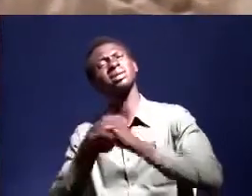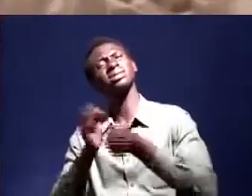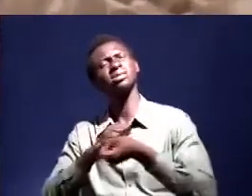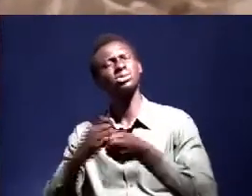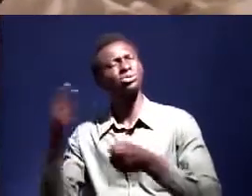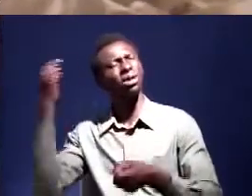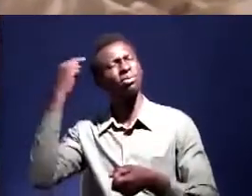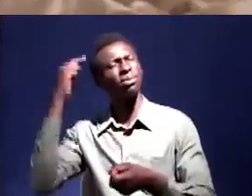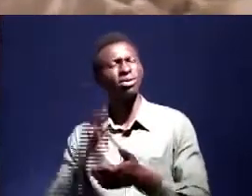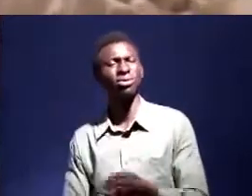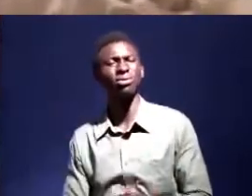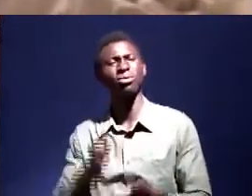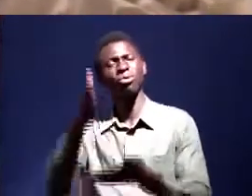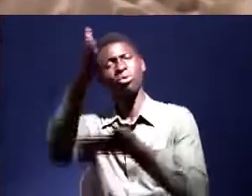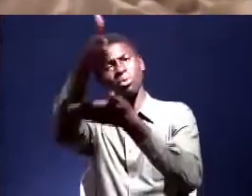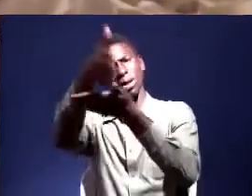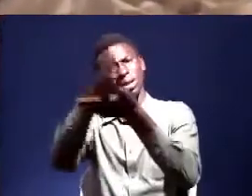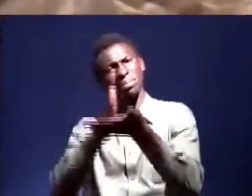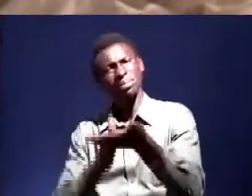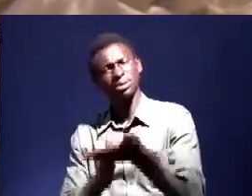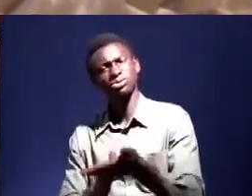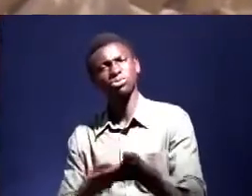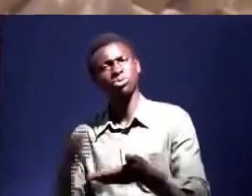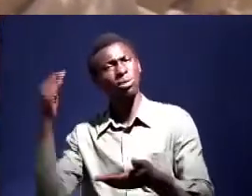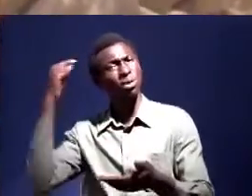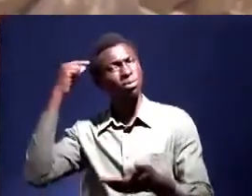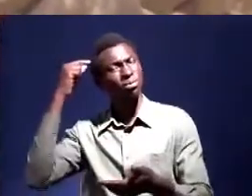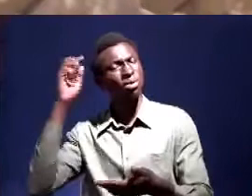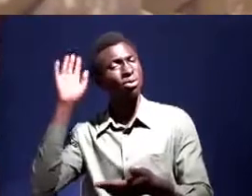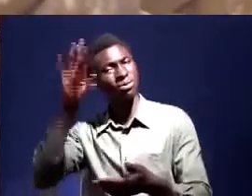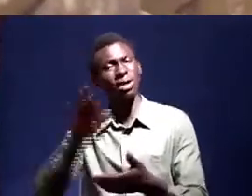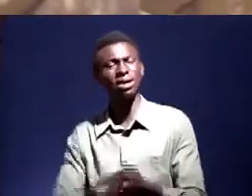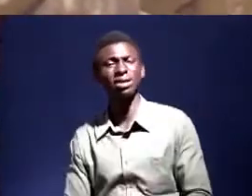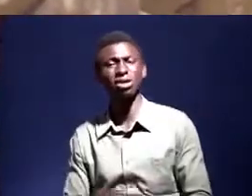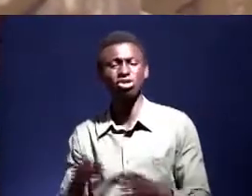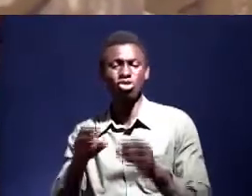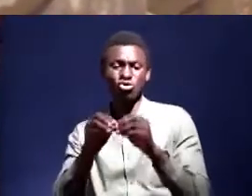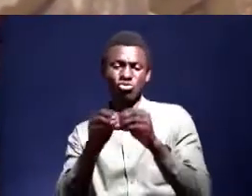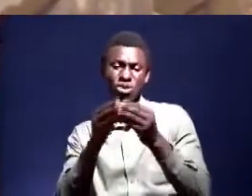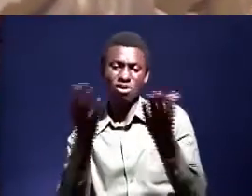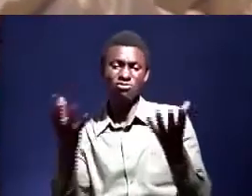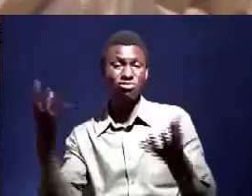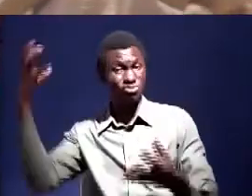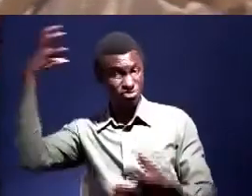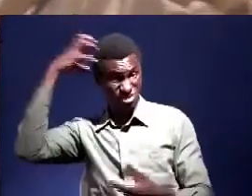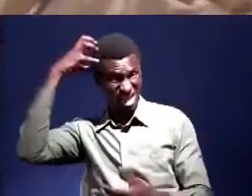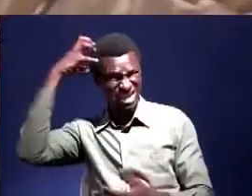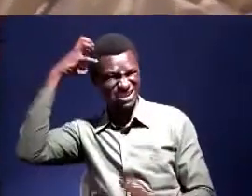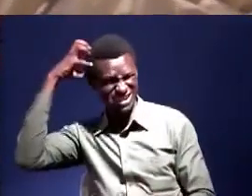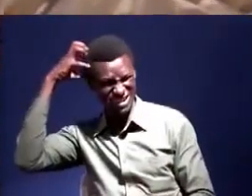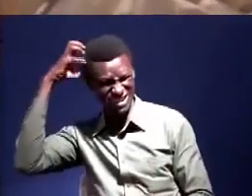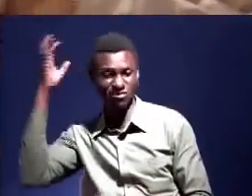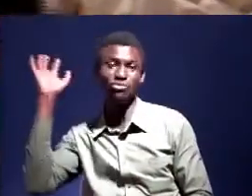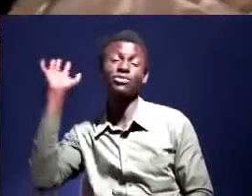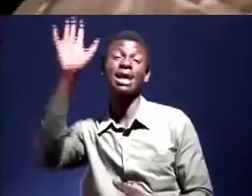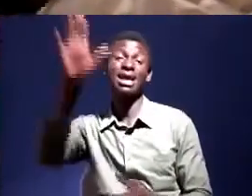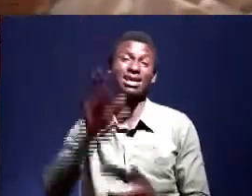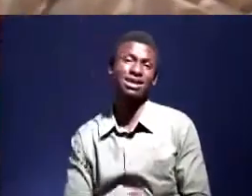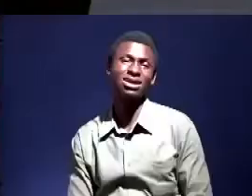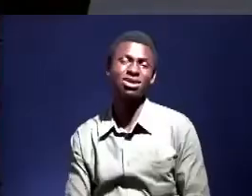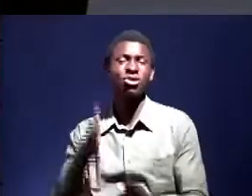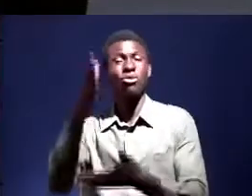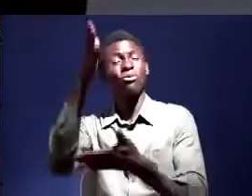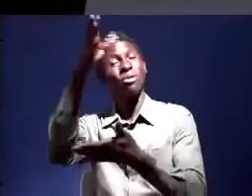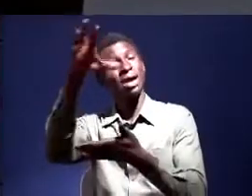lake. Opened the cranium. Wakafungua mpaka ndani ya ubongo. Cut out the cancer of the brain. Wakakata saratani kutoka kwenye ubongo. Sewed